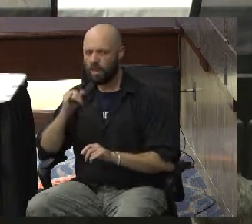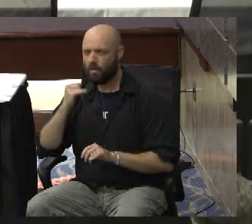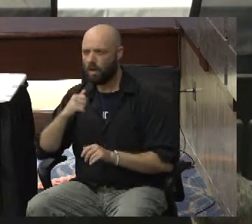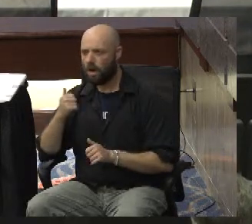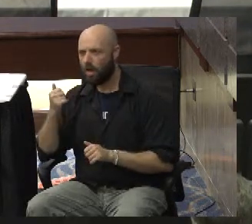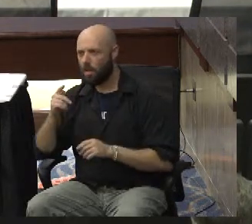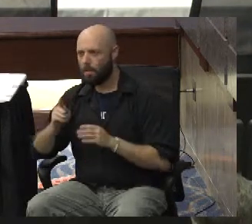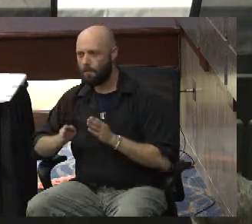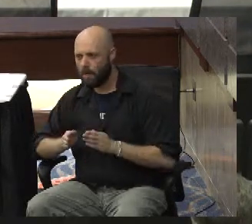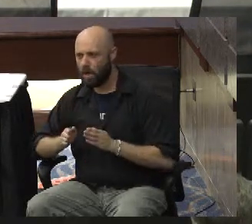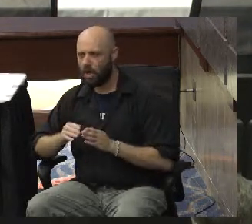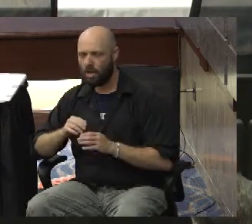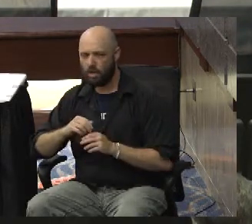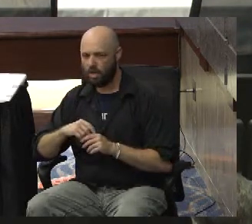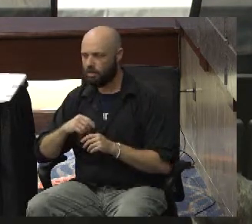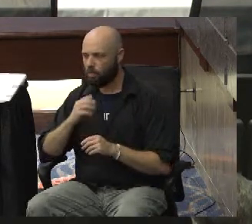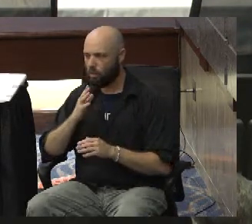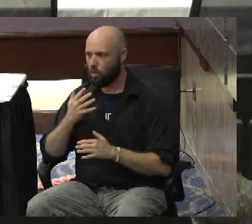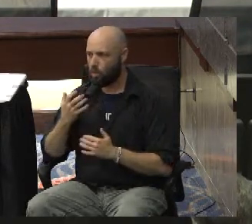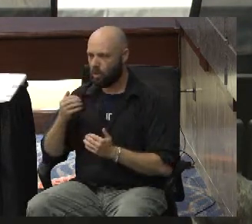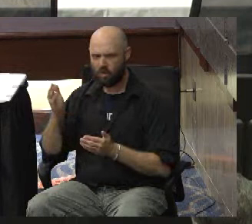though there's been a motion in a second?